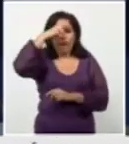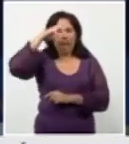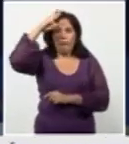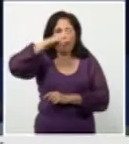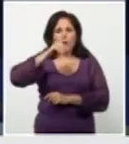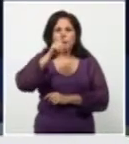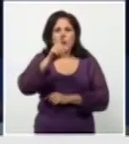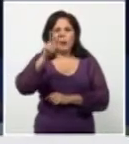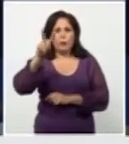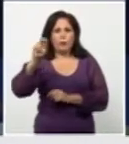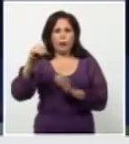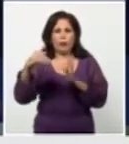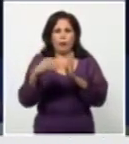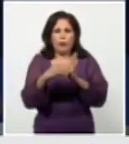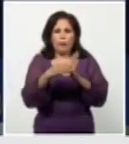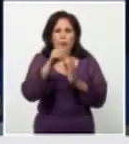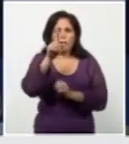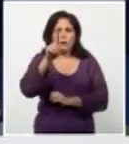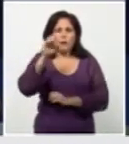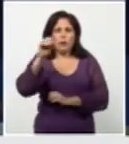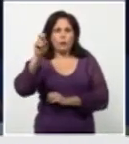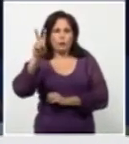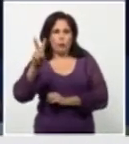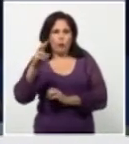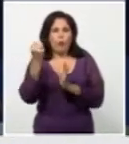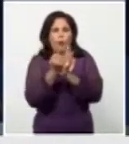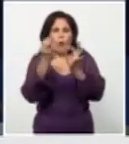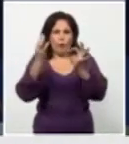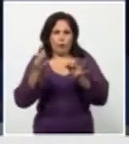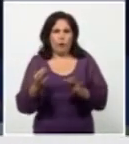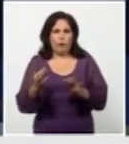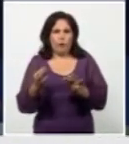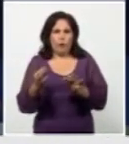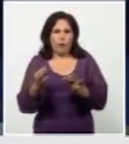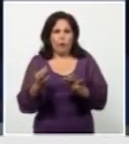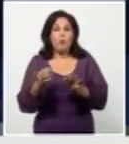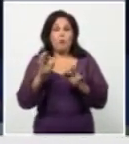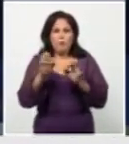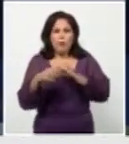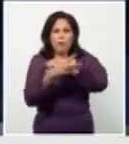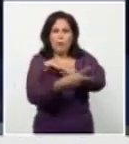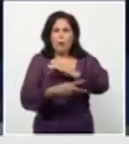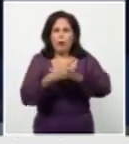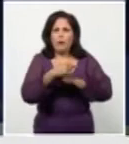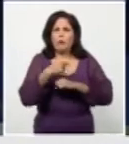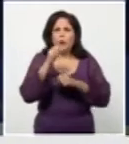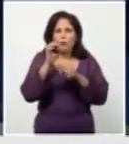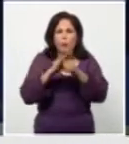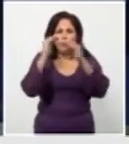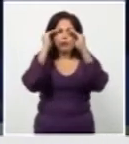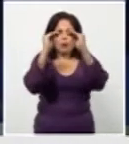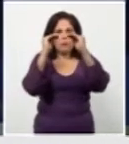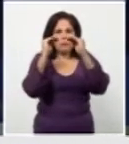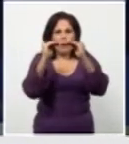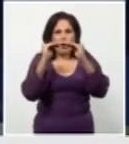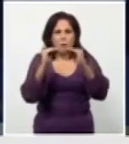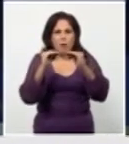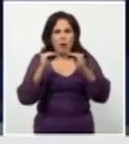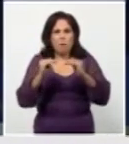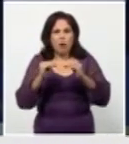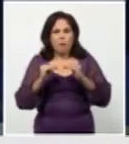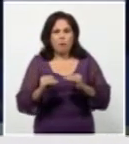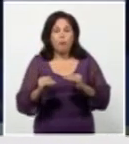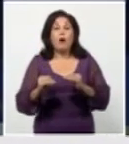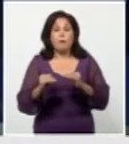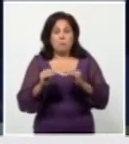These are the countries that lead the region in terms of morbidity and of the incidence of confirmed